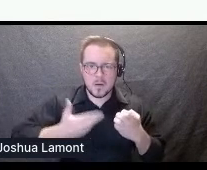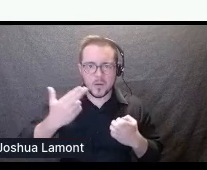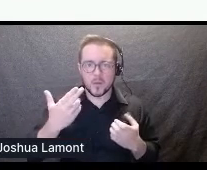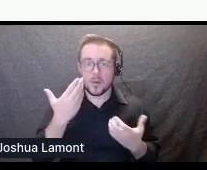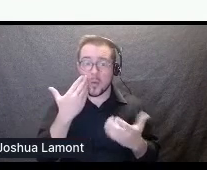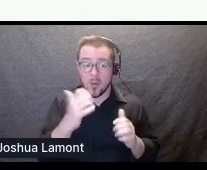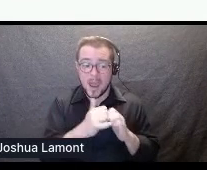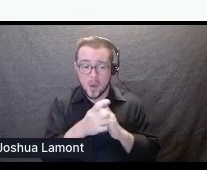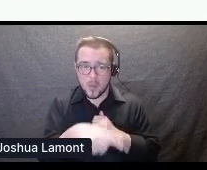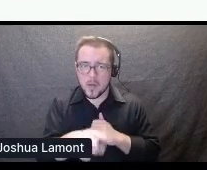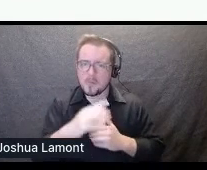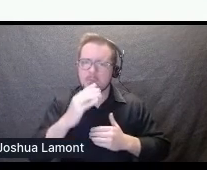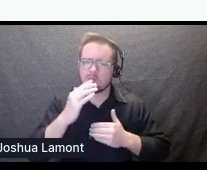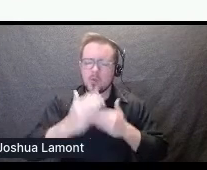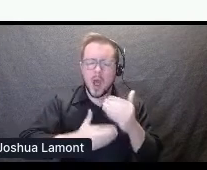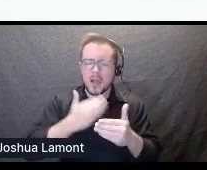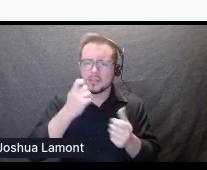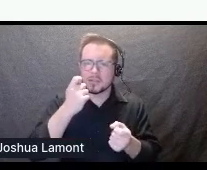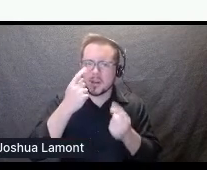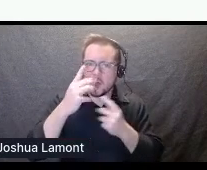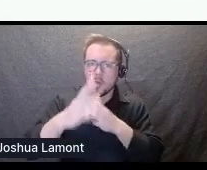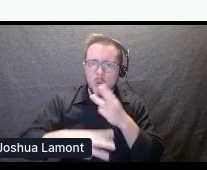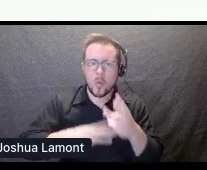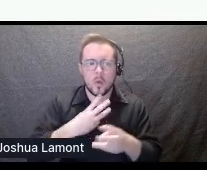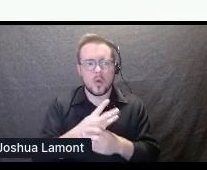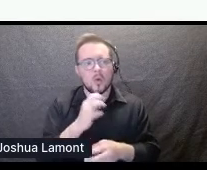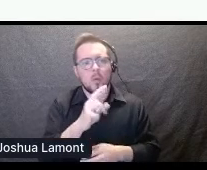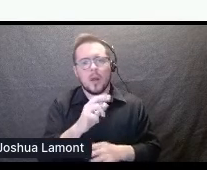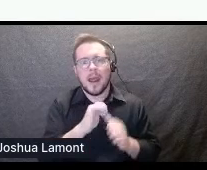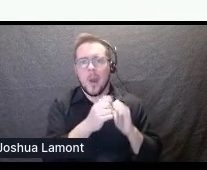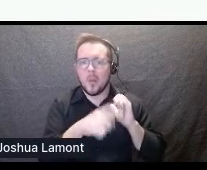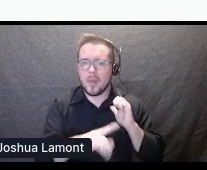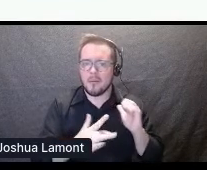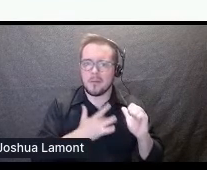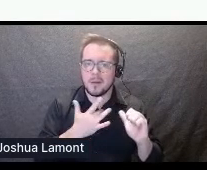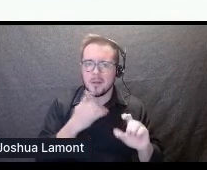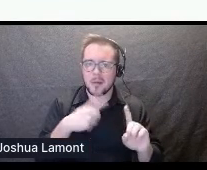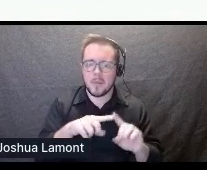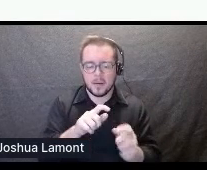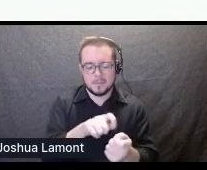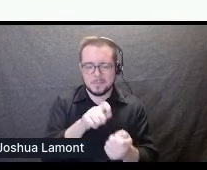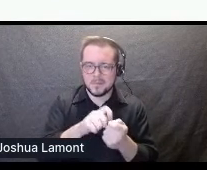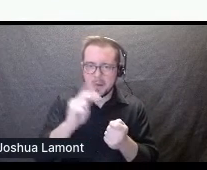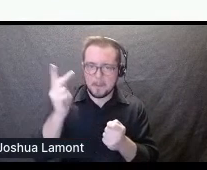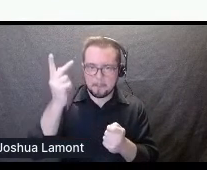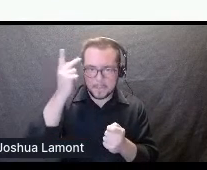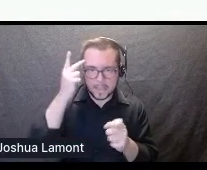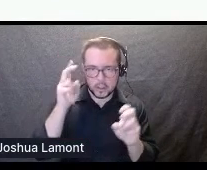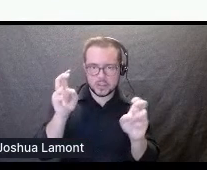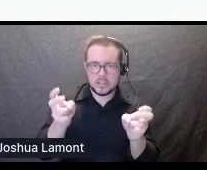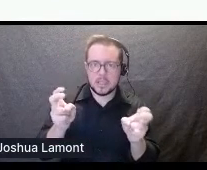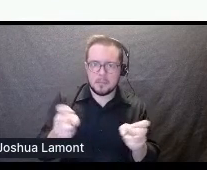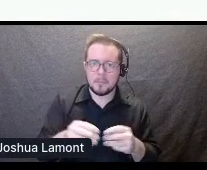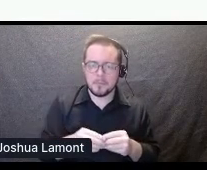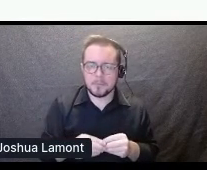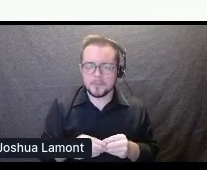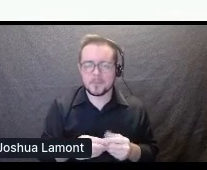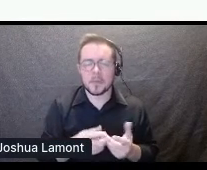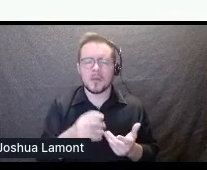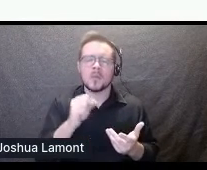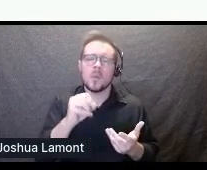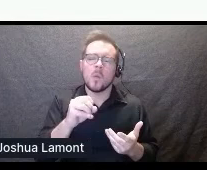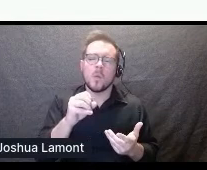world around them, don't know how they feel about a certain political topic or not. So have to keep all this in mind, just to